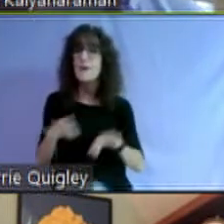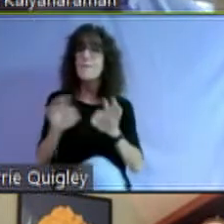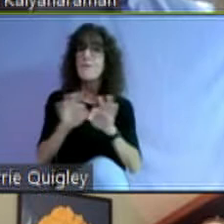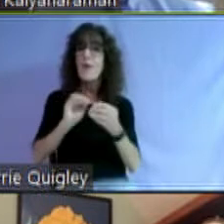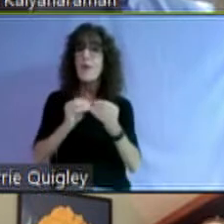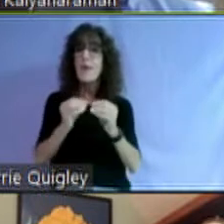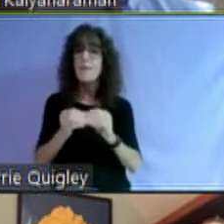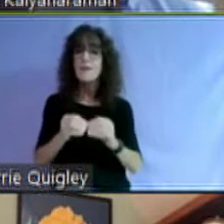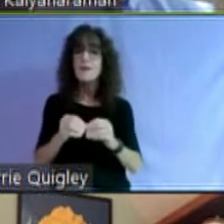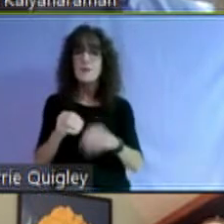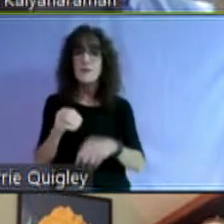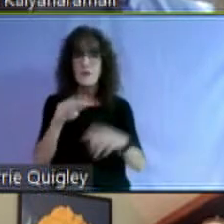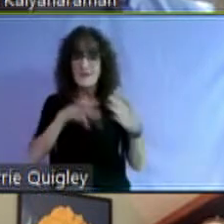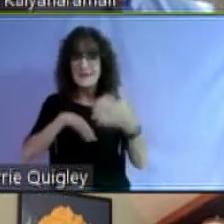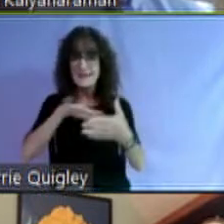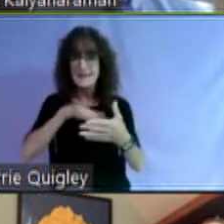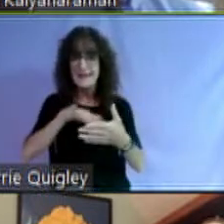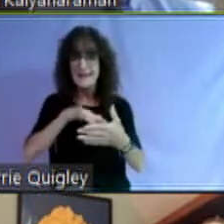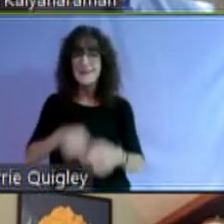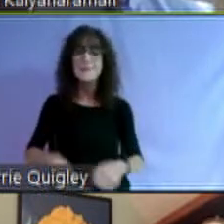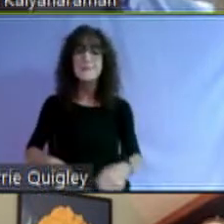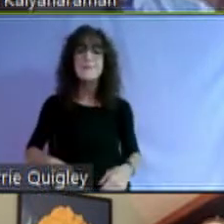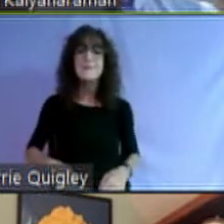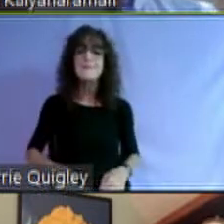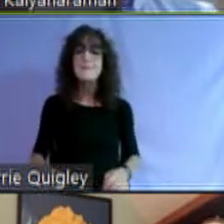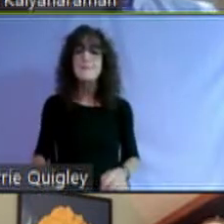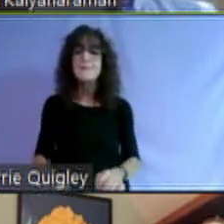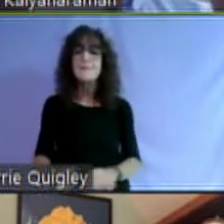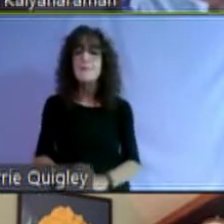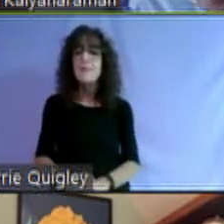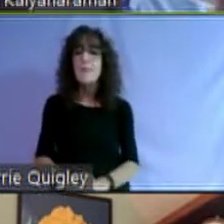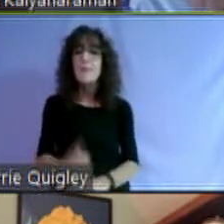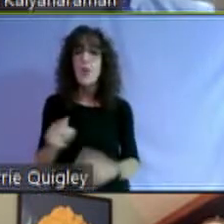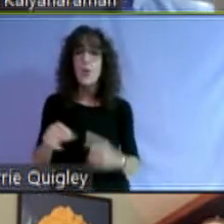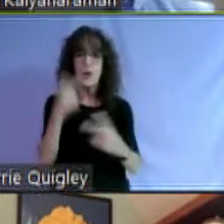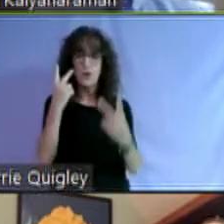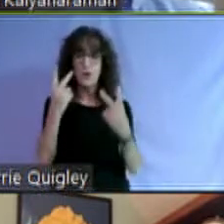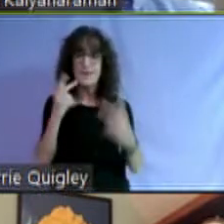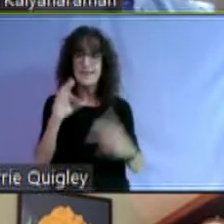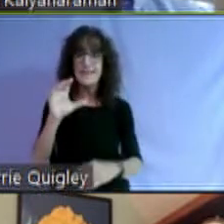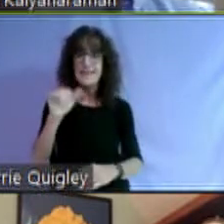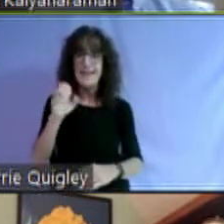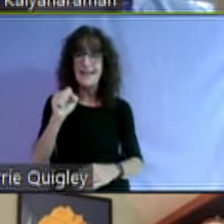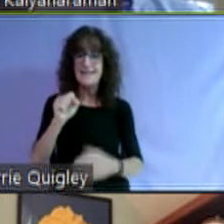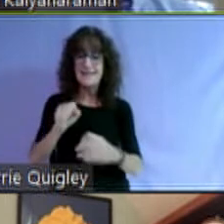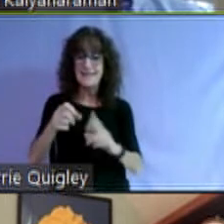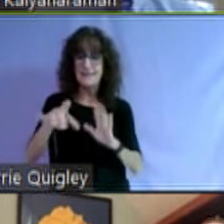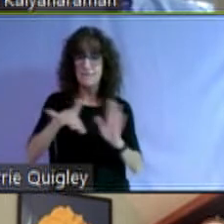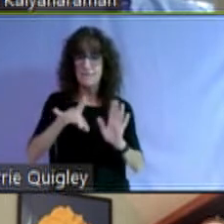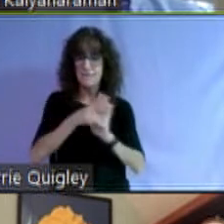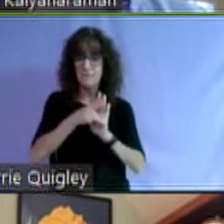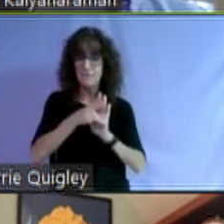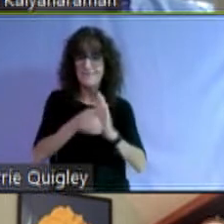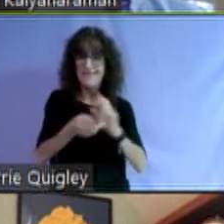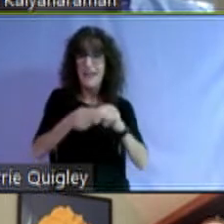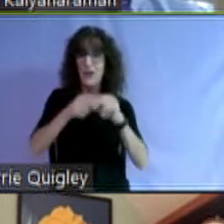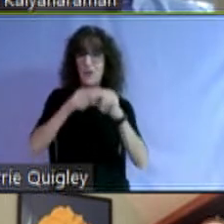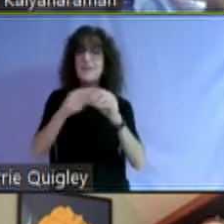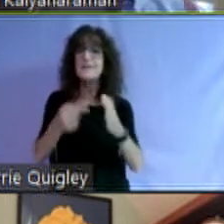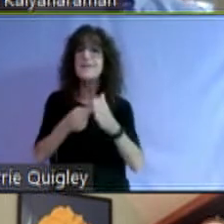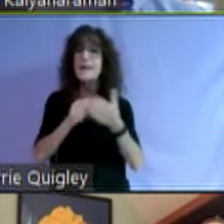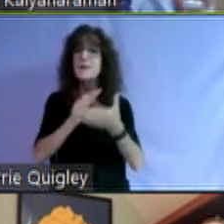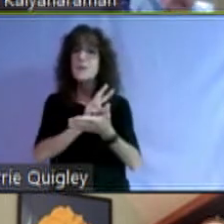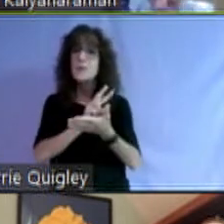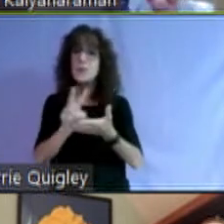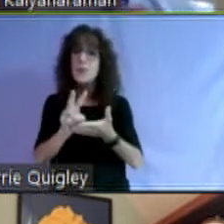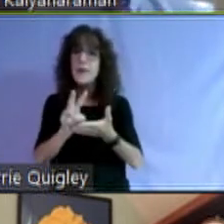at. Generally, we found that when you see cases start to increase, it takes about 2 or so weeks